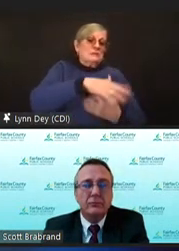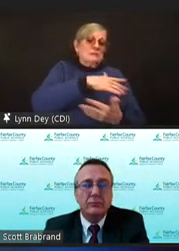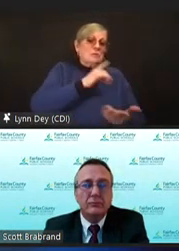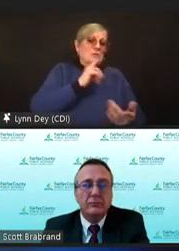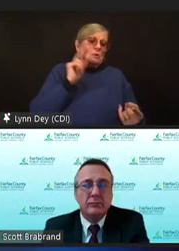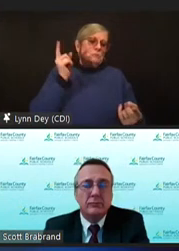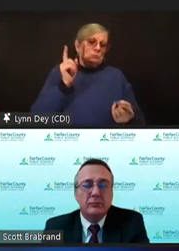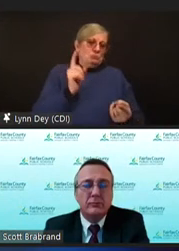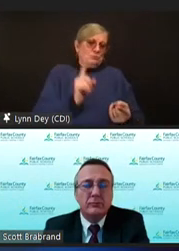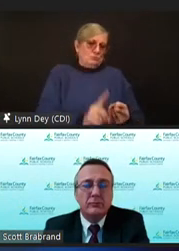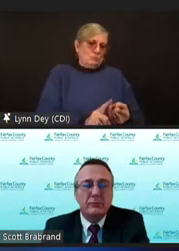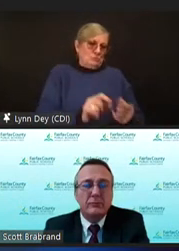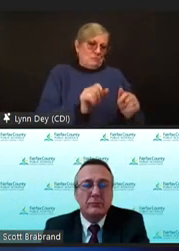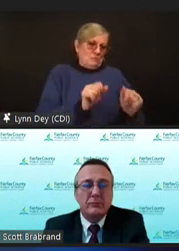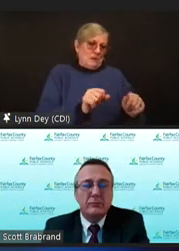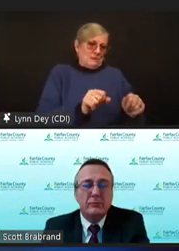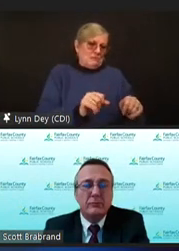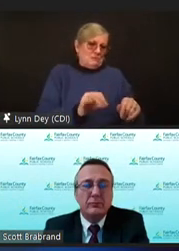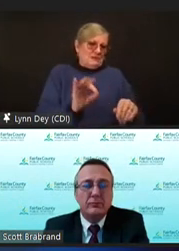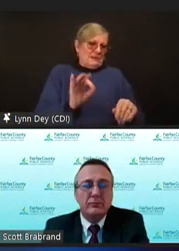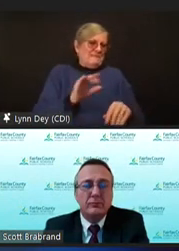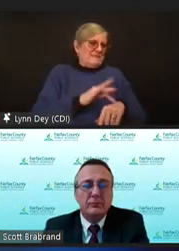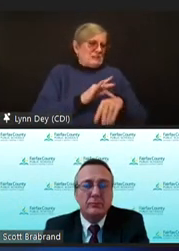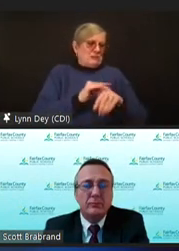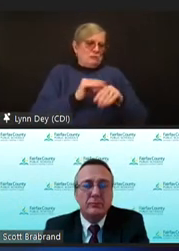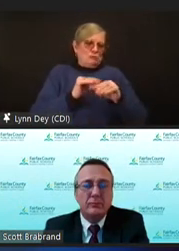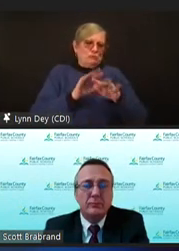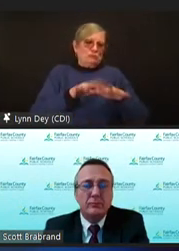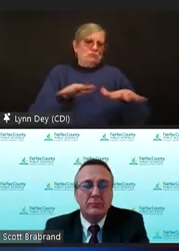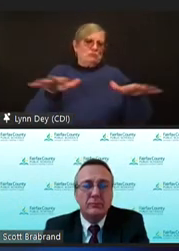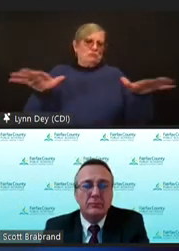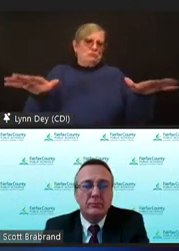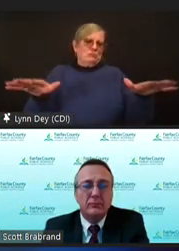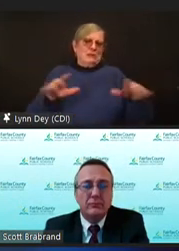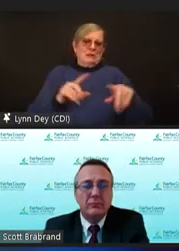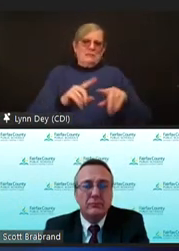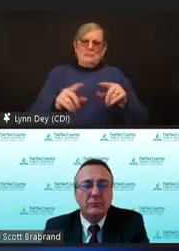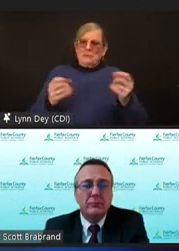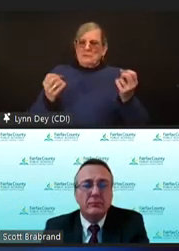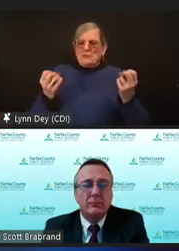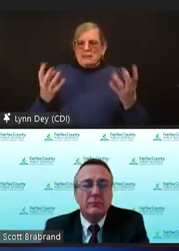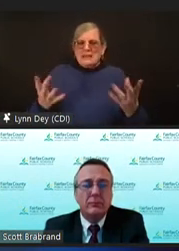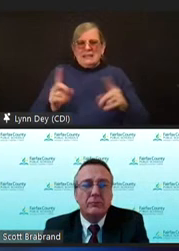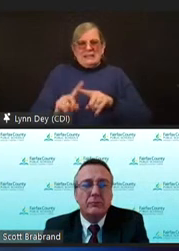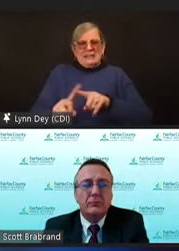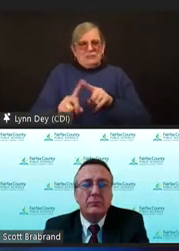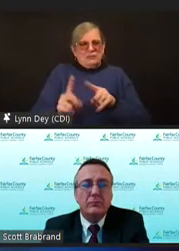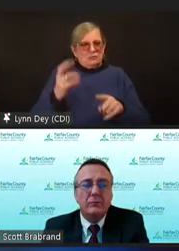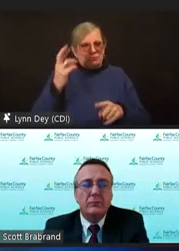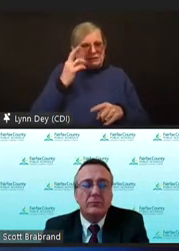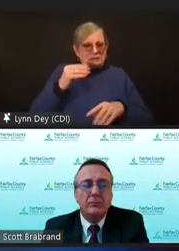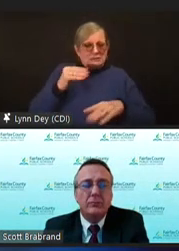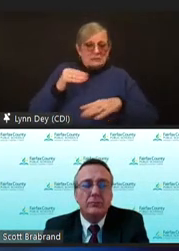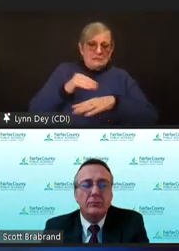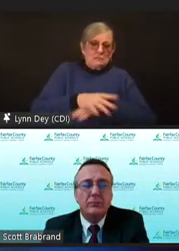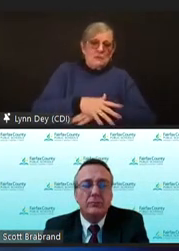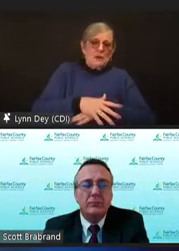of transmission. There are many variabilities relative to the materials, the fashion with which they are fitted,